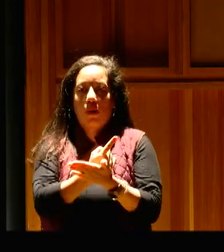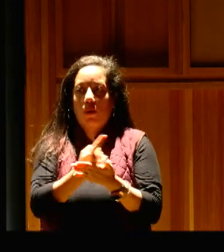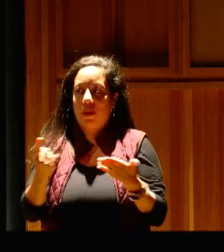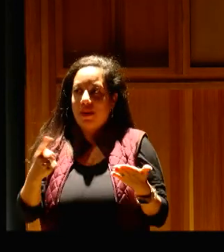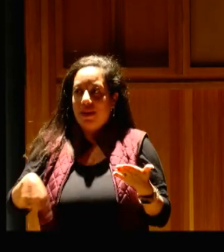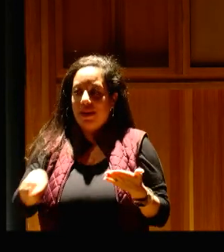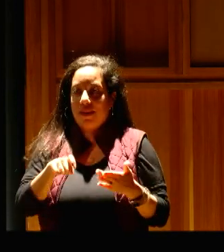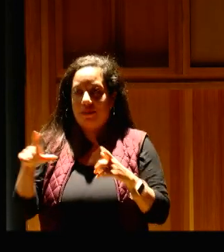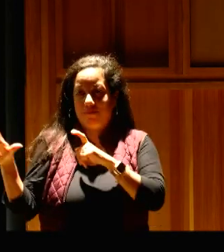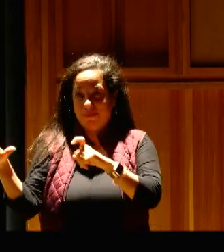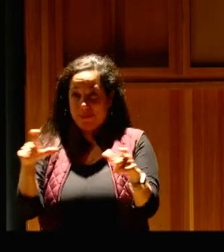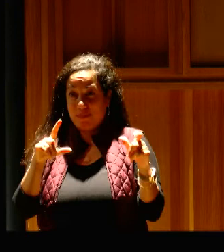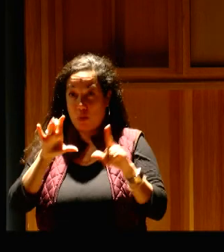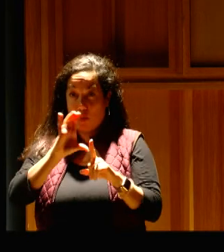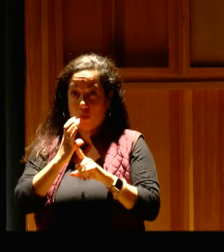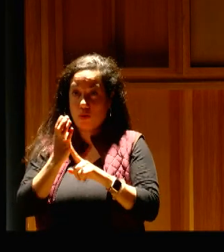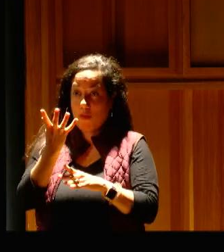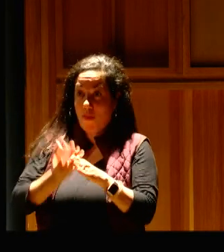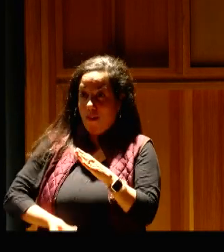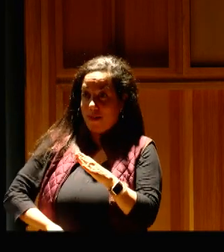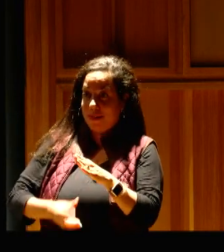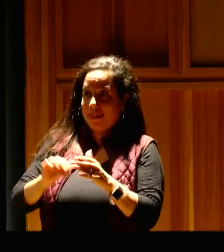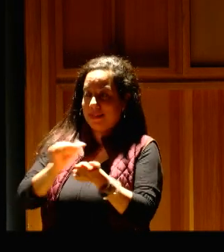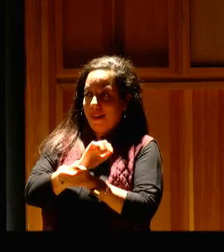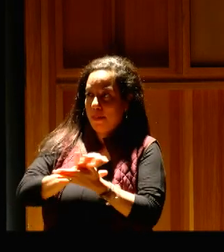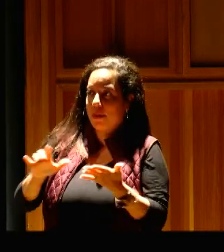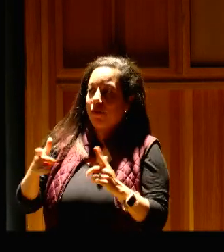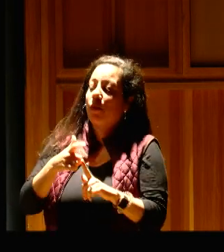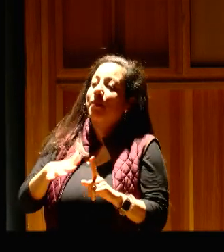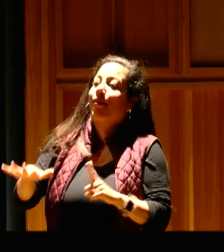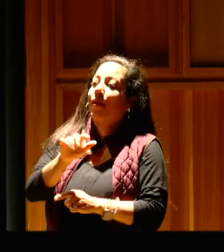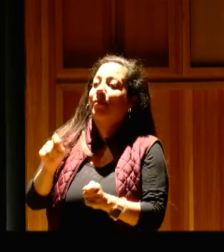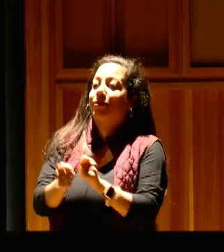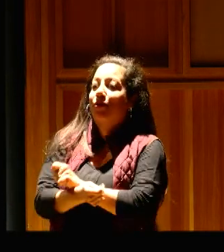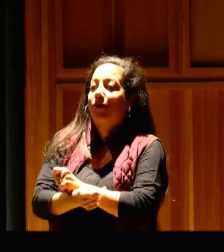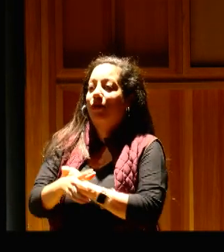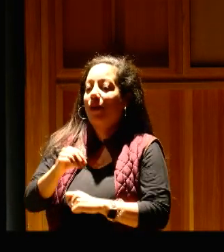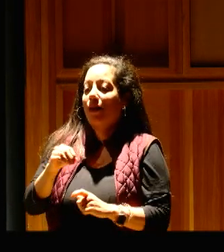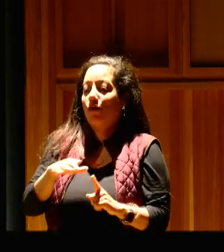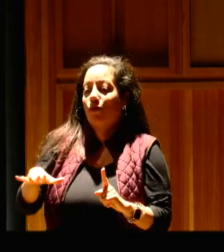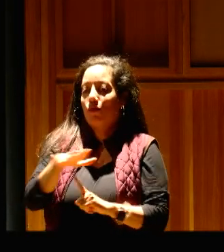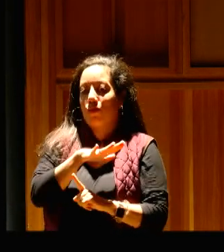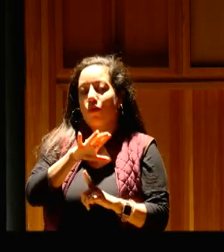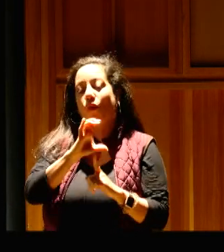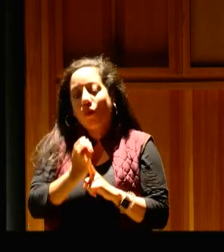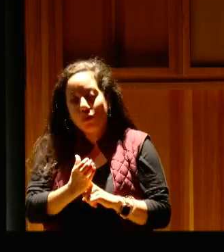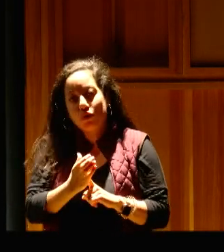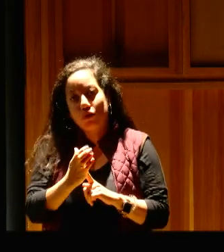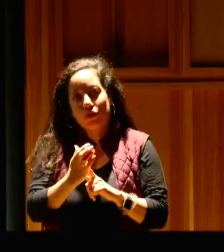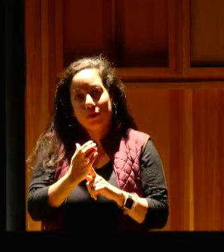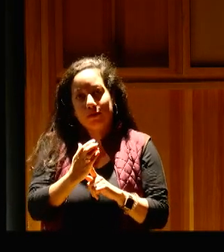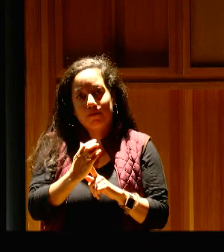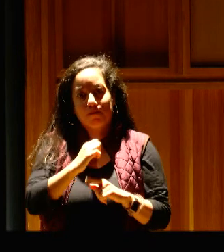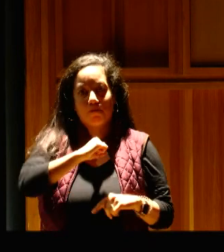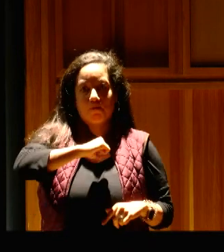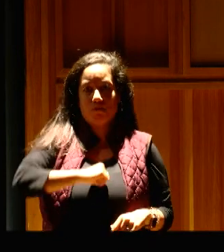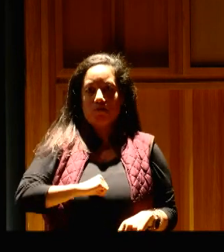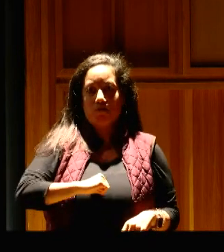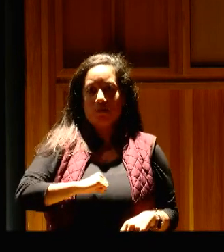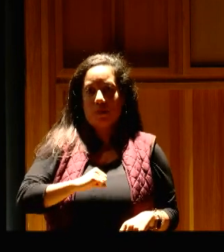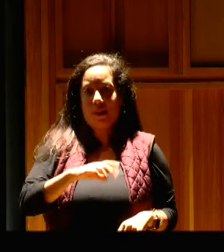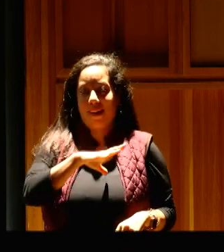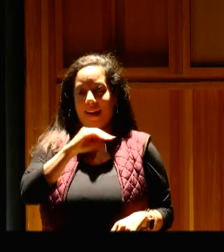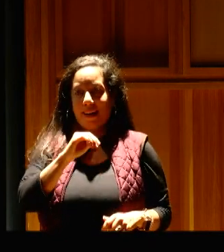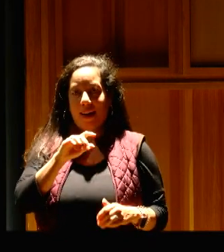document cultural loss and damage from climate change, and also cultural resilience and adaptation to those